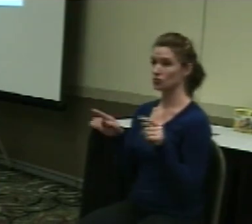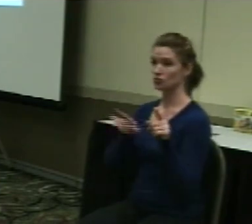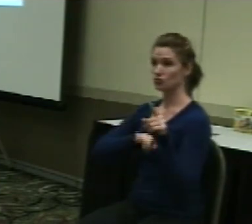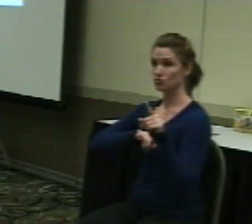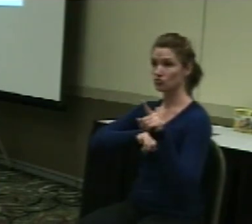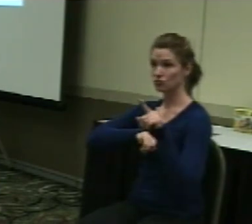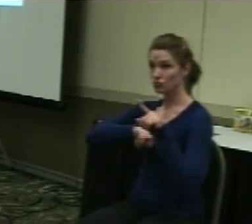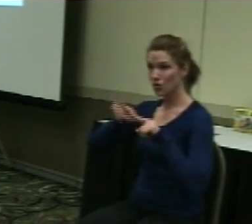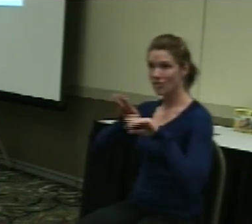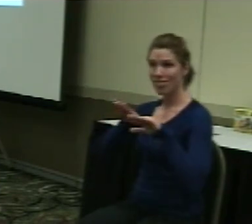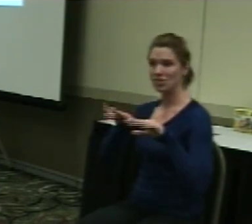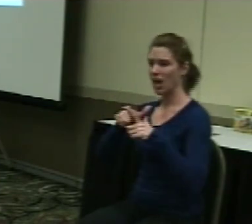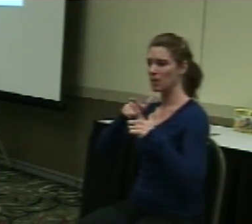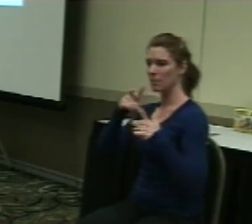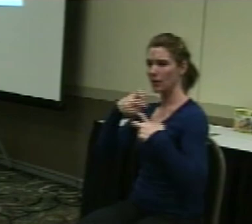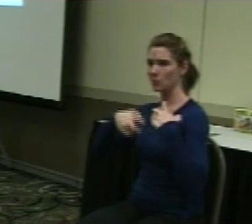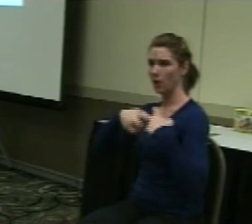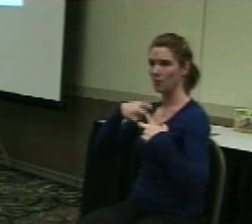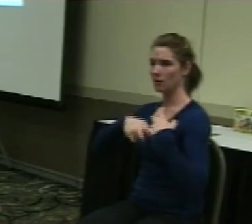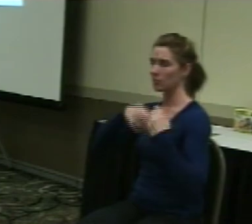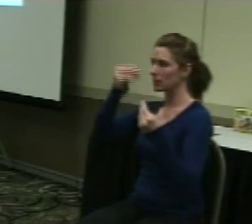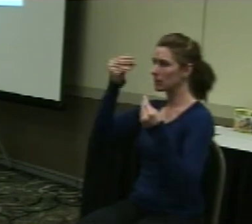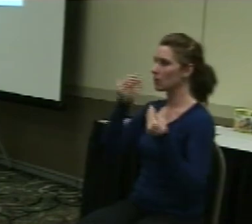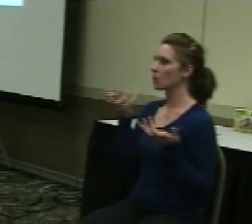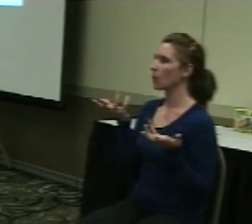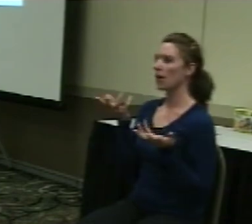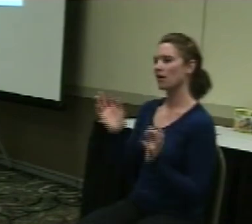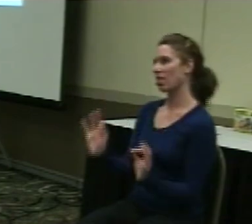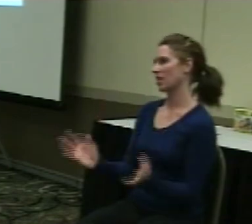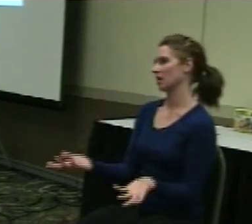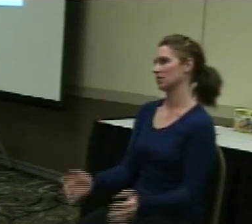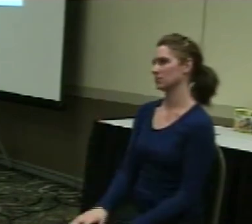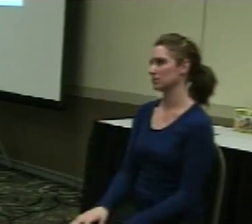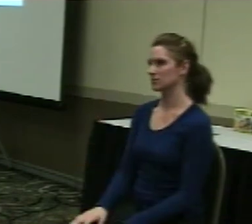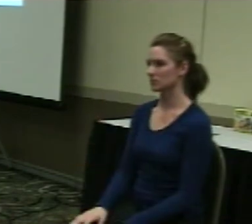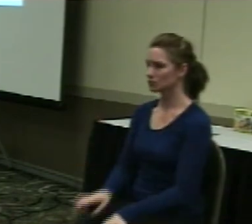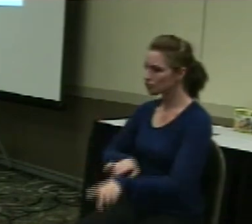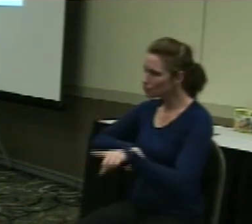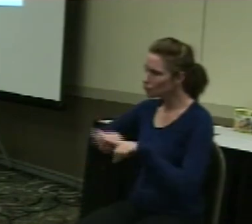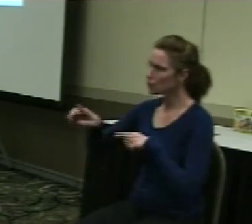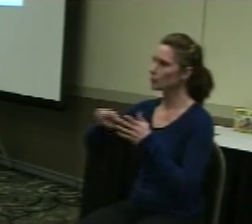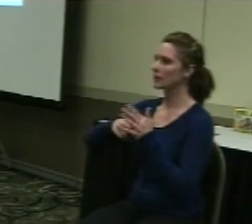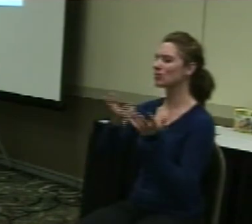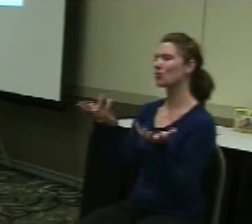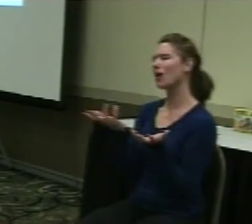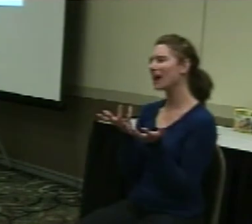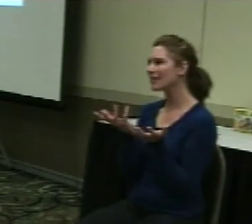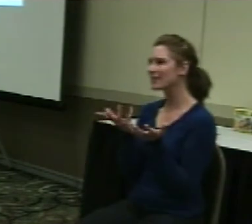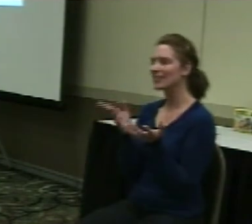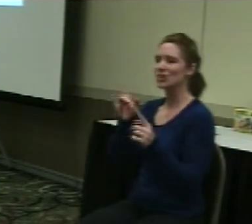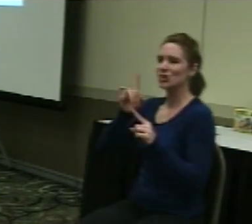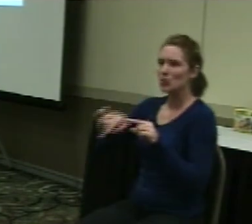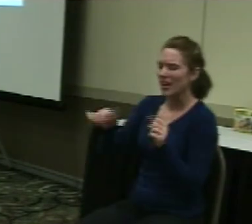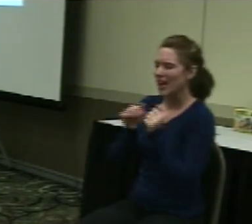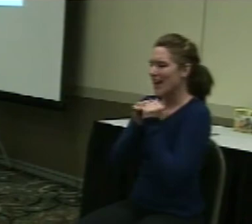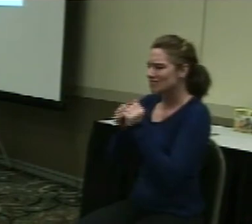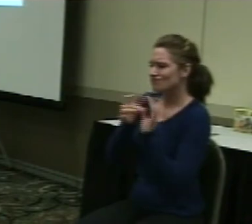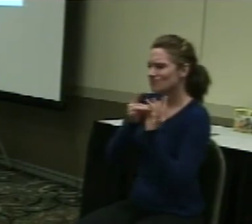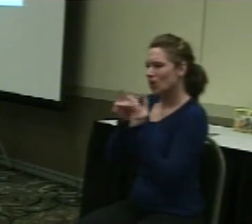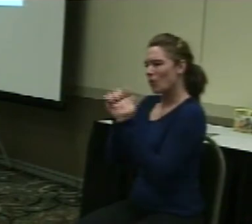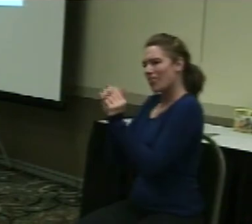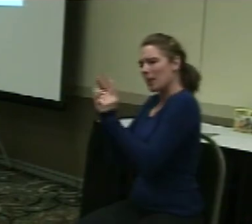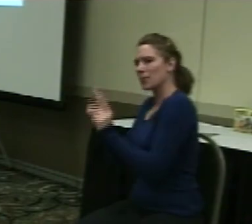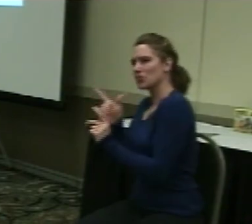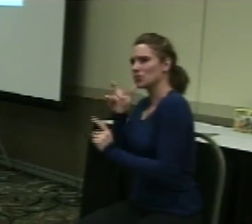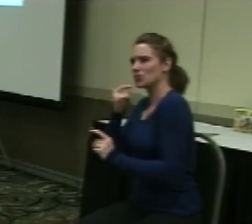Rudeness is the child's biggest problem. Does that tell you a lot? It really doesn't. You cannot work with somebody who tells you,